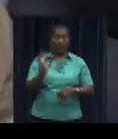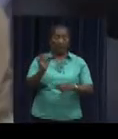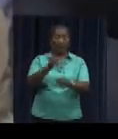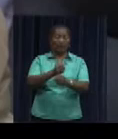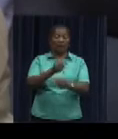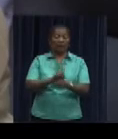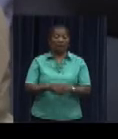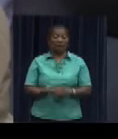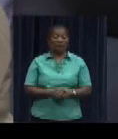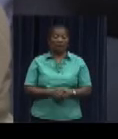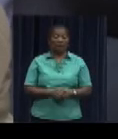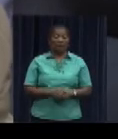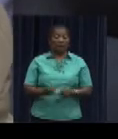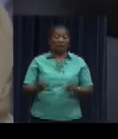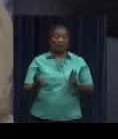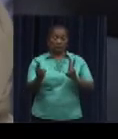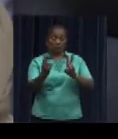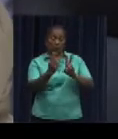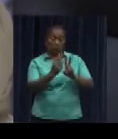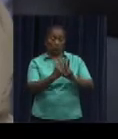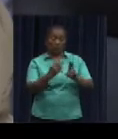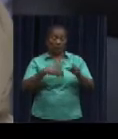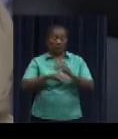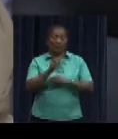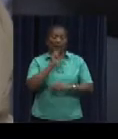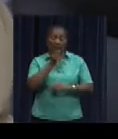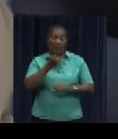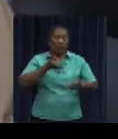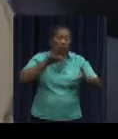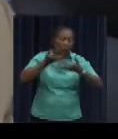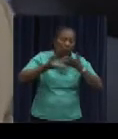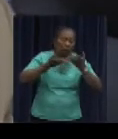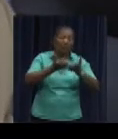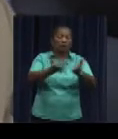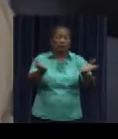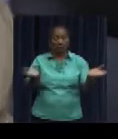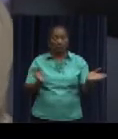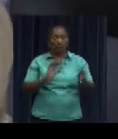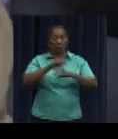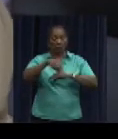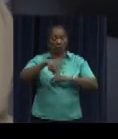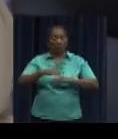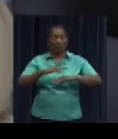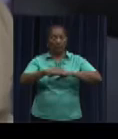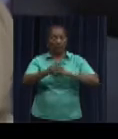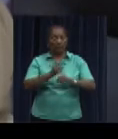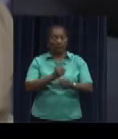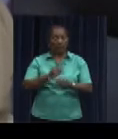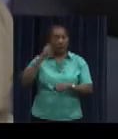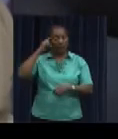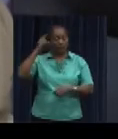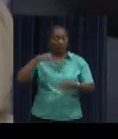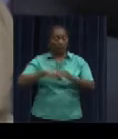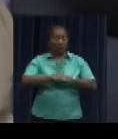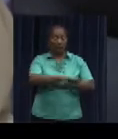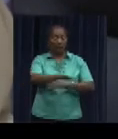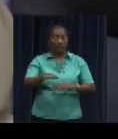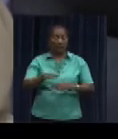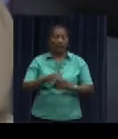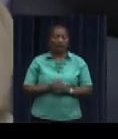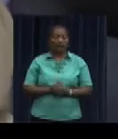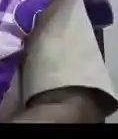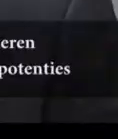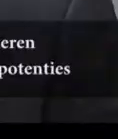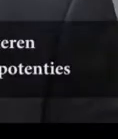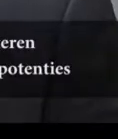her district. During a meeting with the press, an explanation was given about this agricultural plan for the